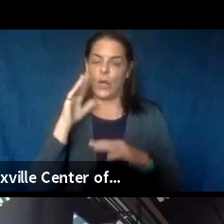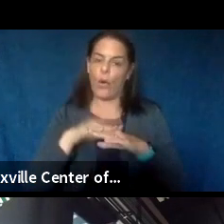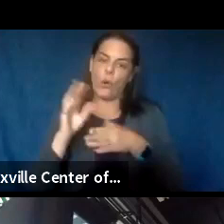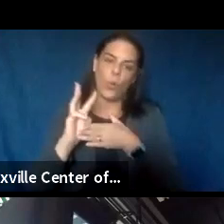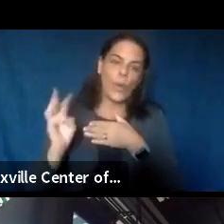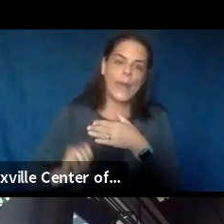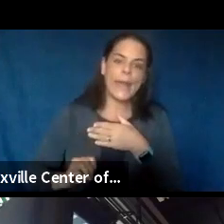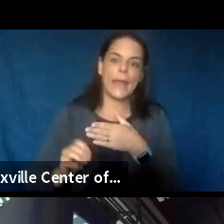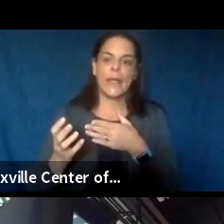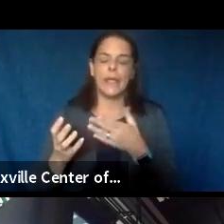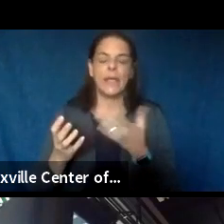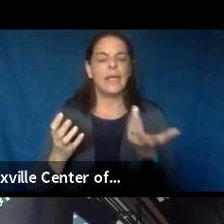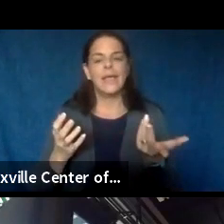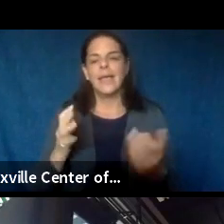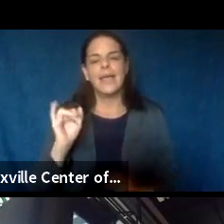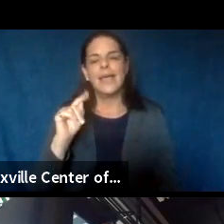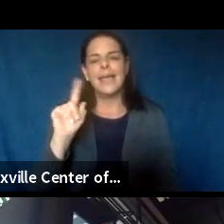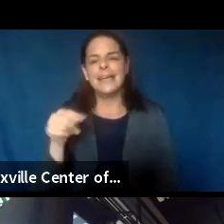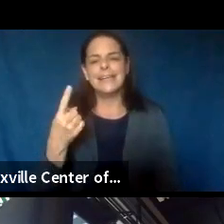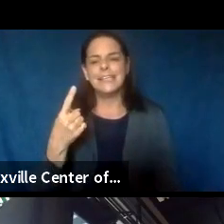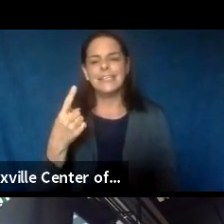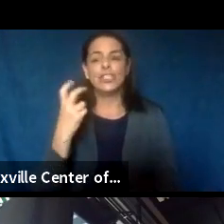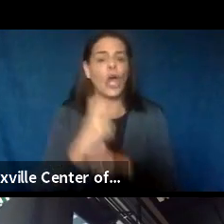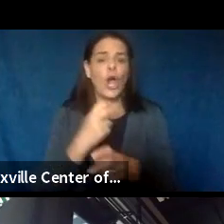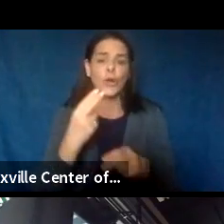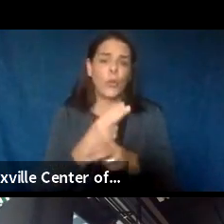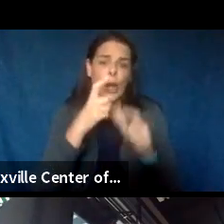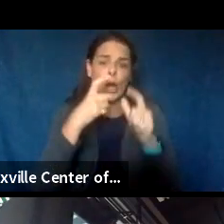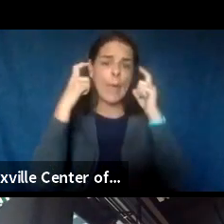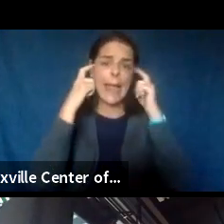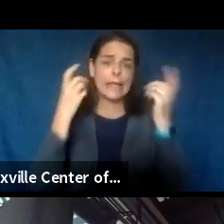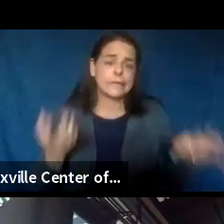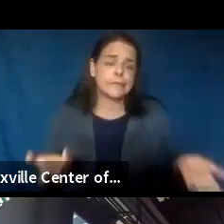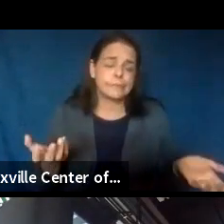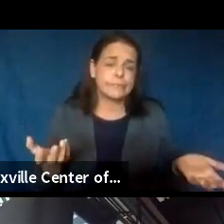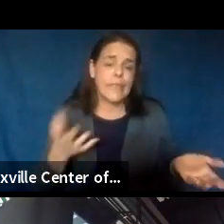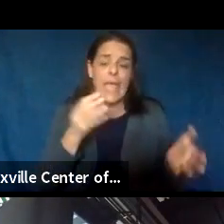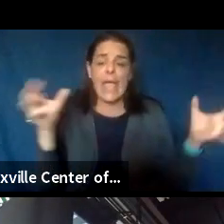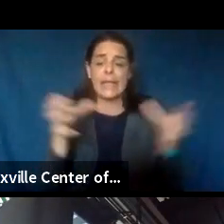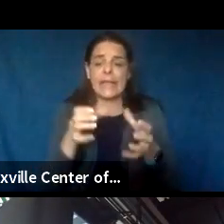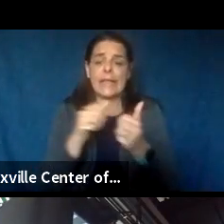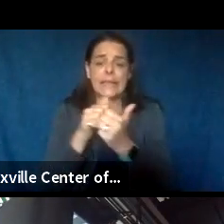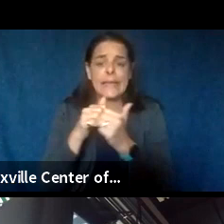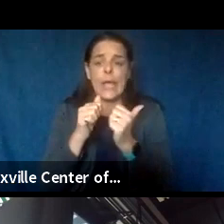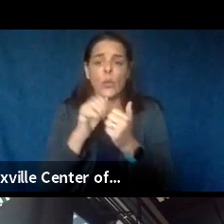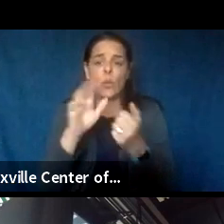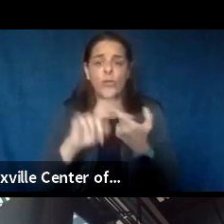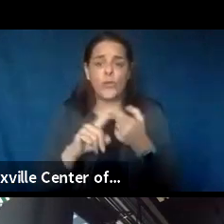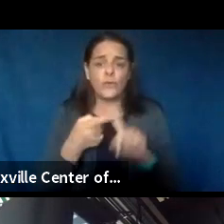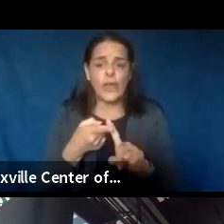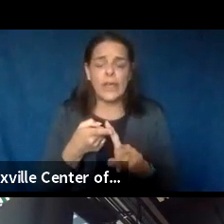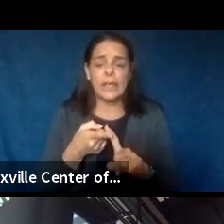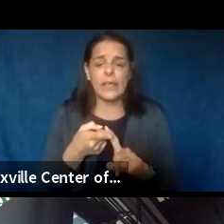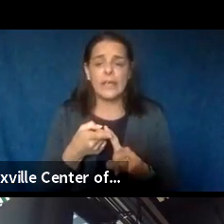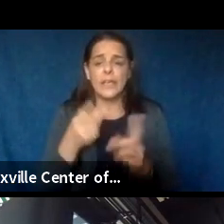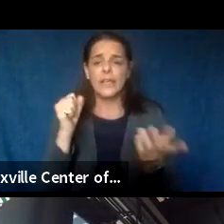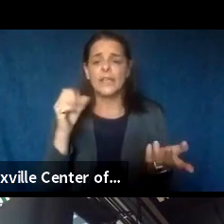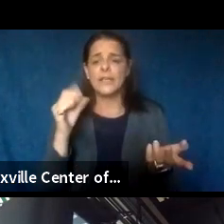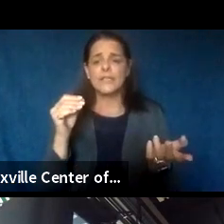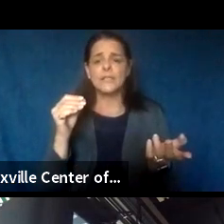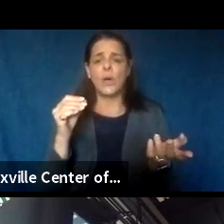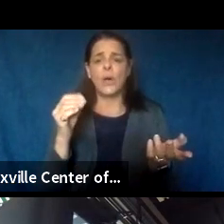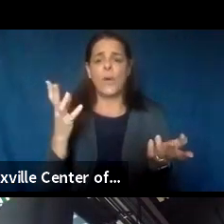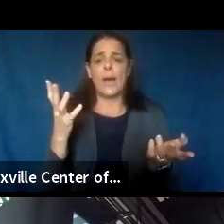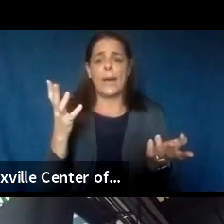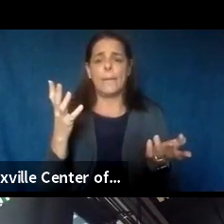weekend, that it's just hard to wear your mask and get together with your friends. So I